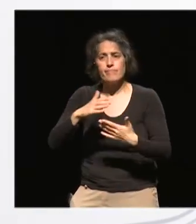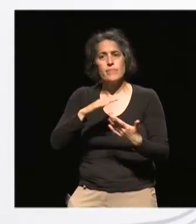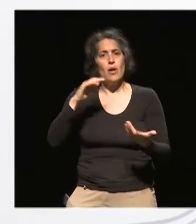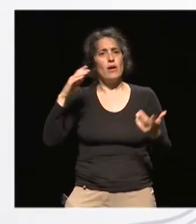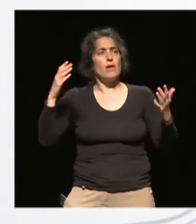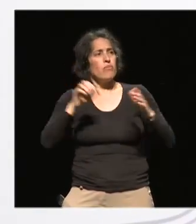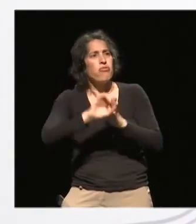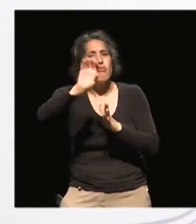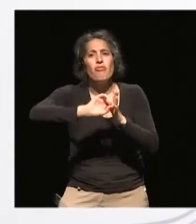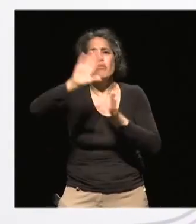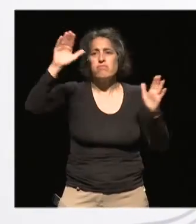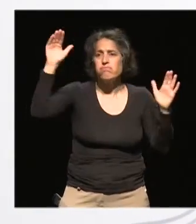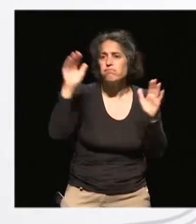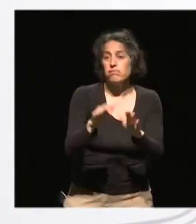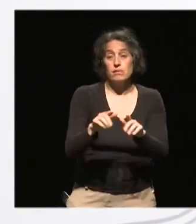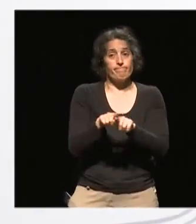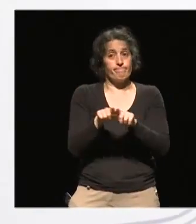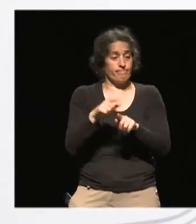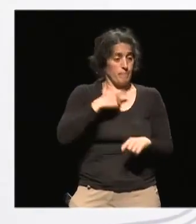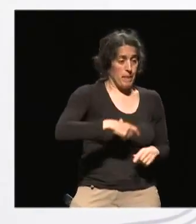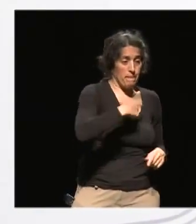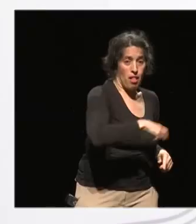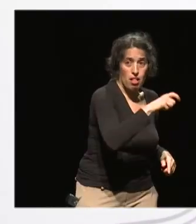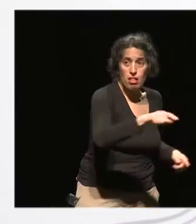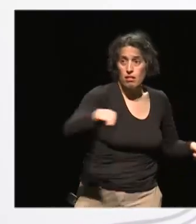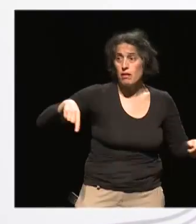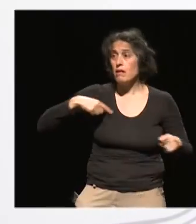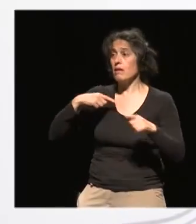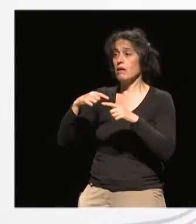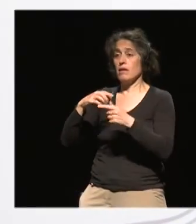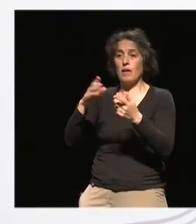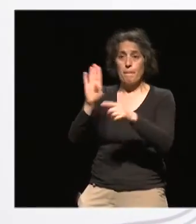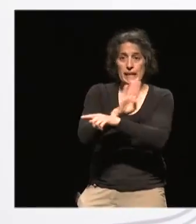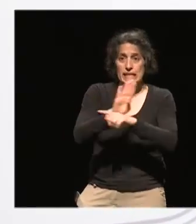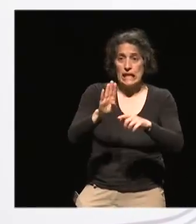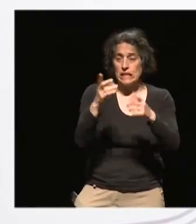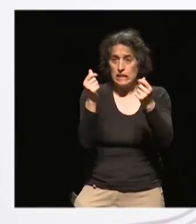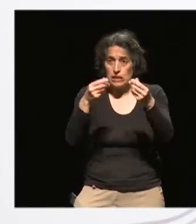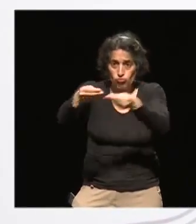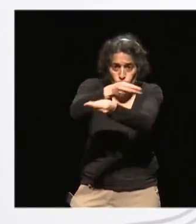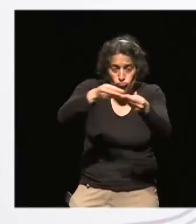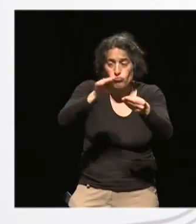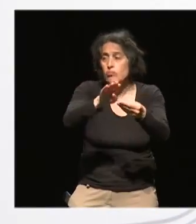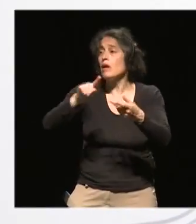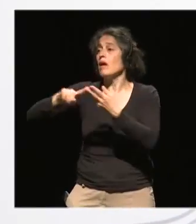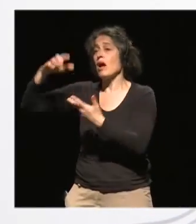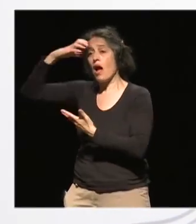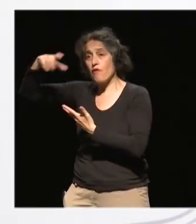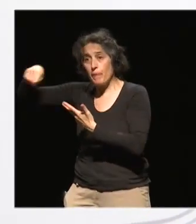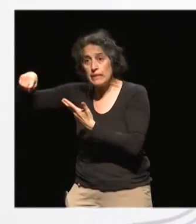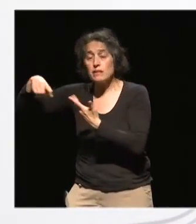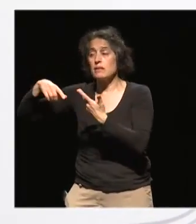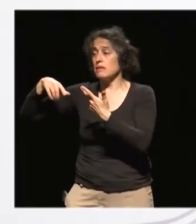just normal people like ourselves, as well as the private sector and the government sector, to make sure that